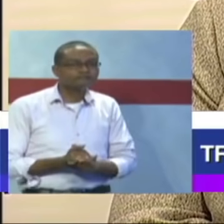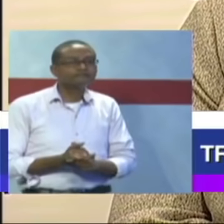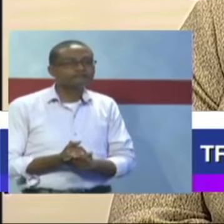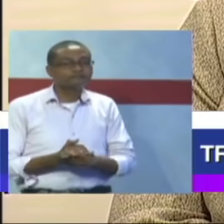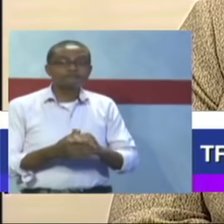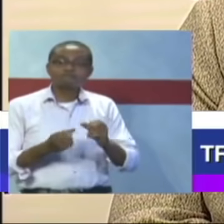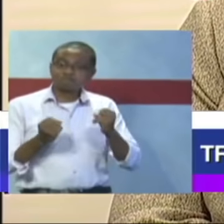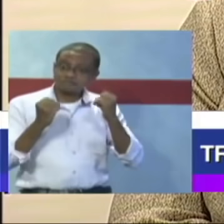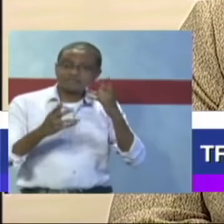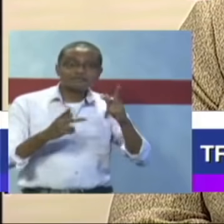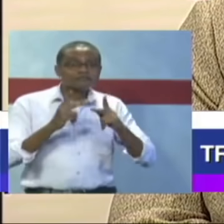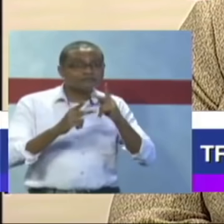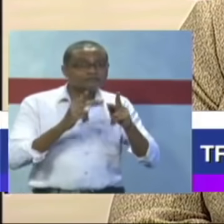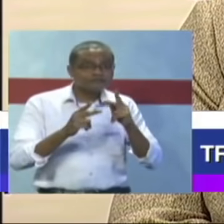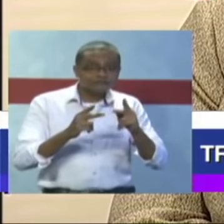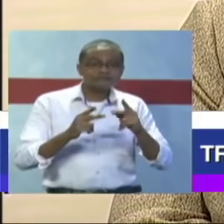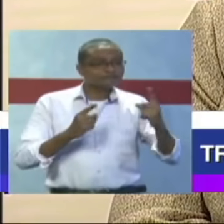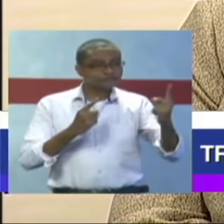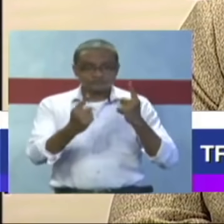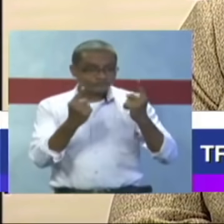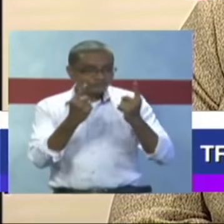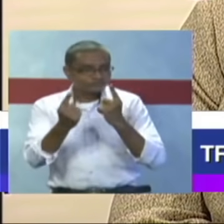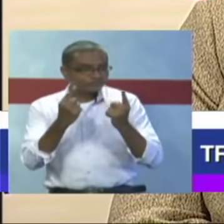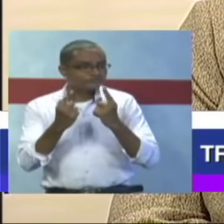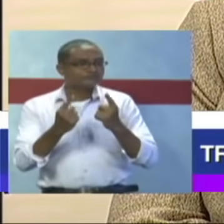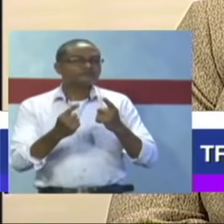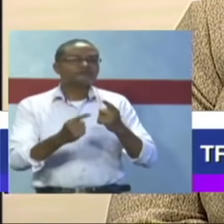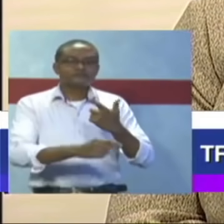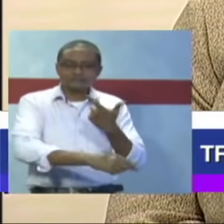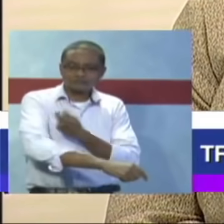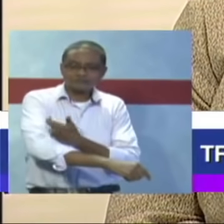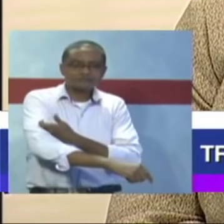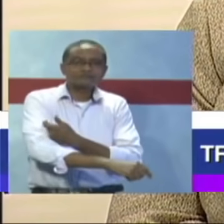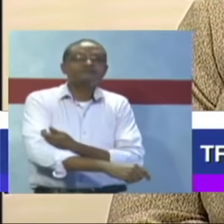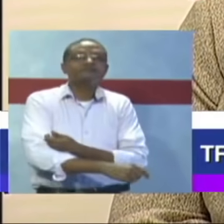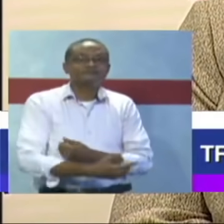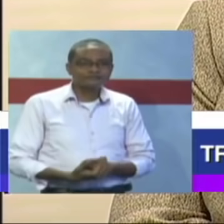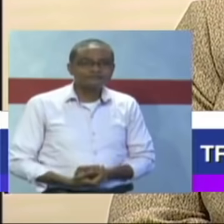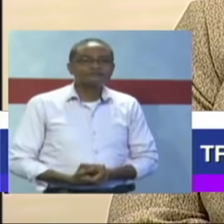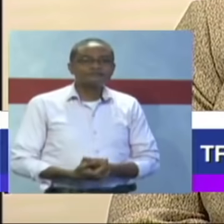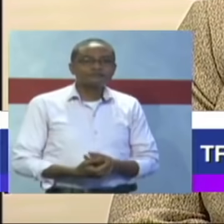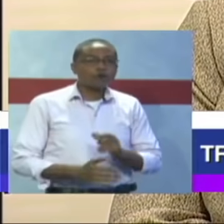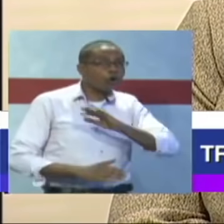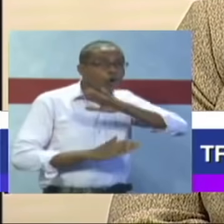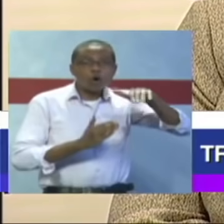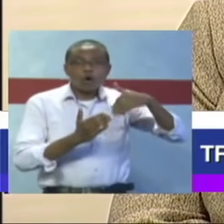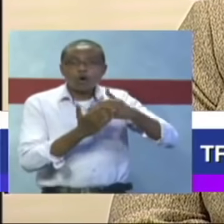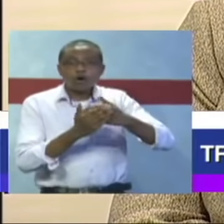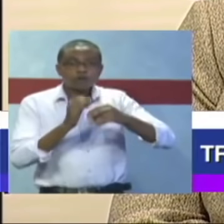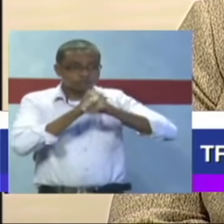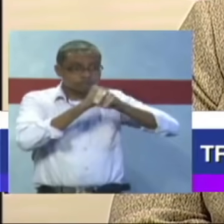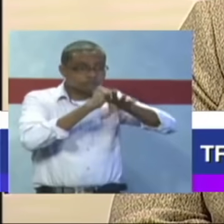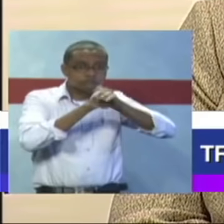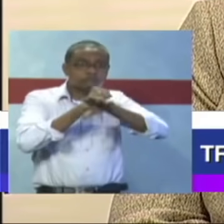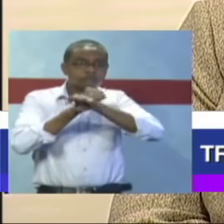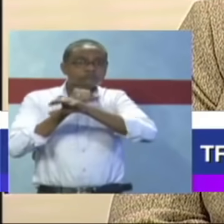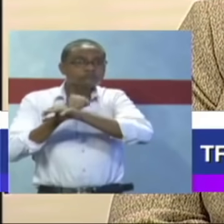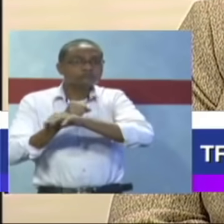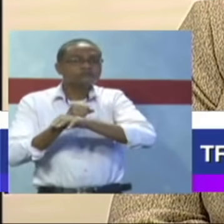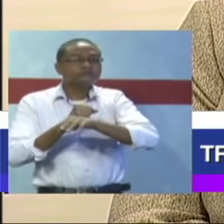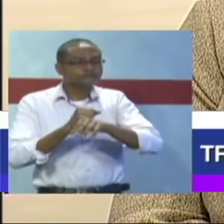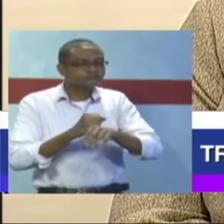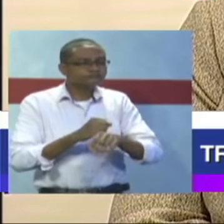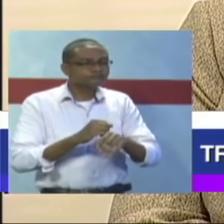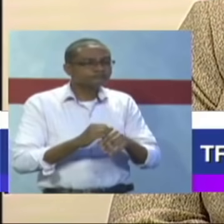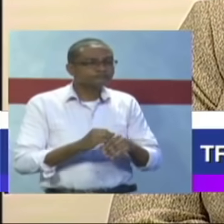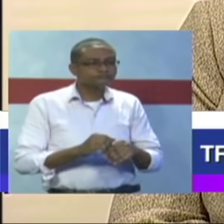were now more protected against the virus. In total, all our outreaches that we had would have been done to date, which